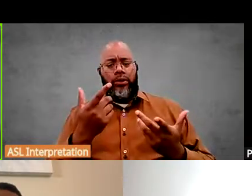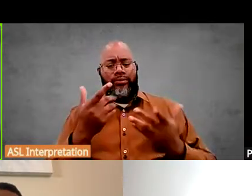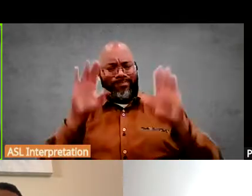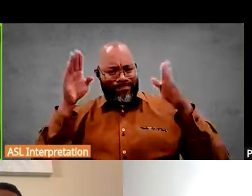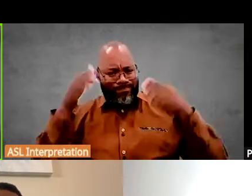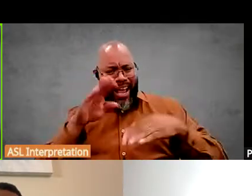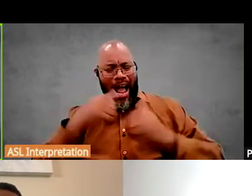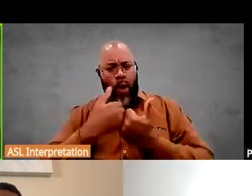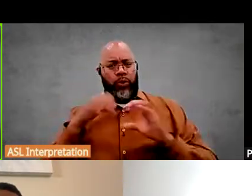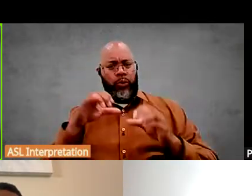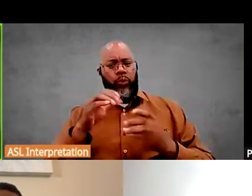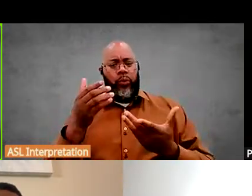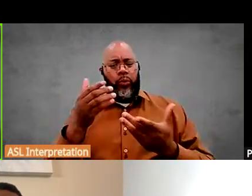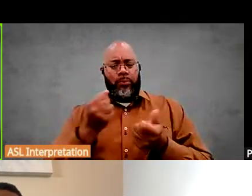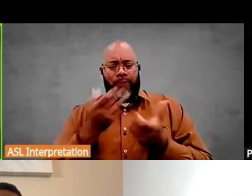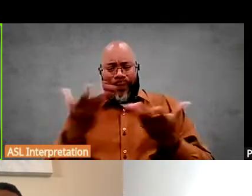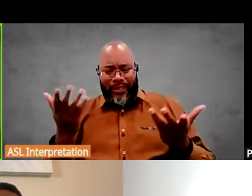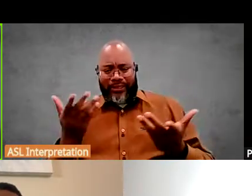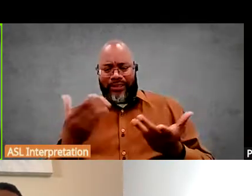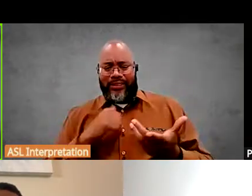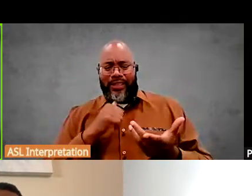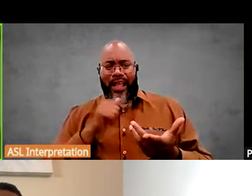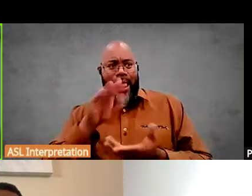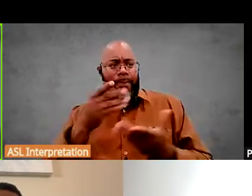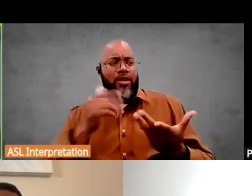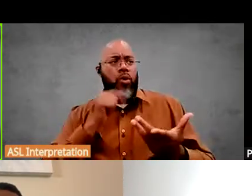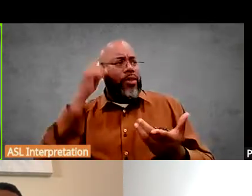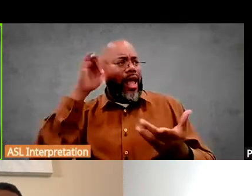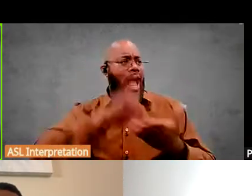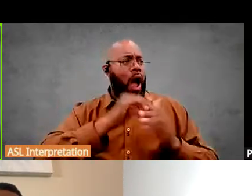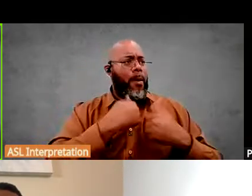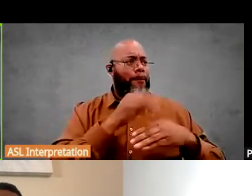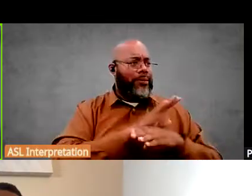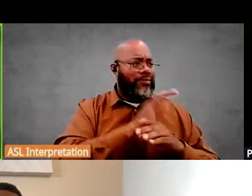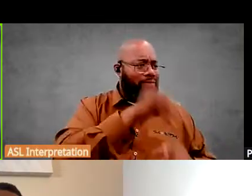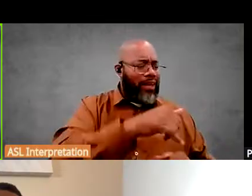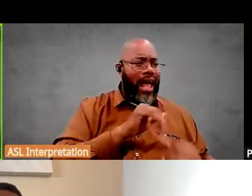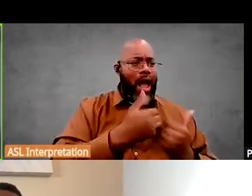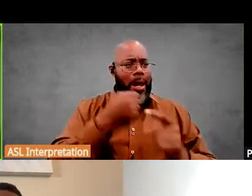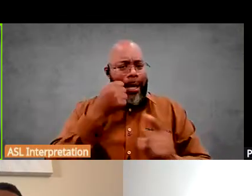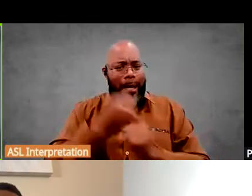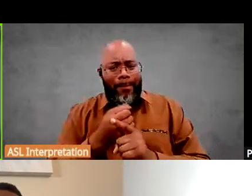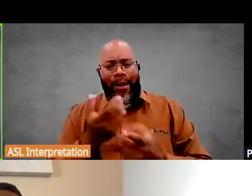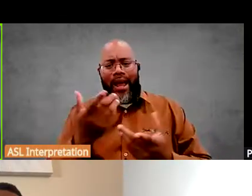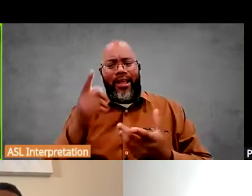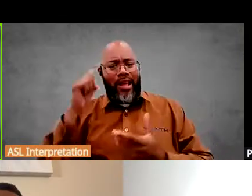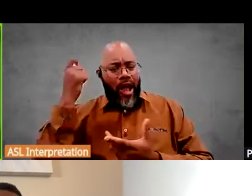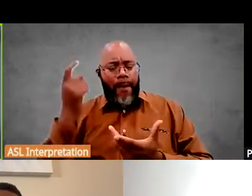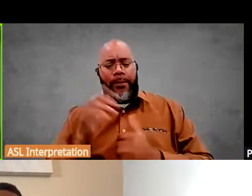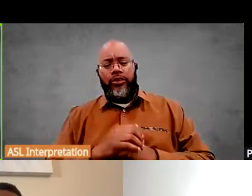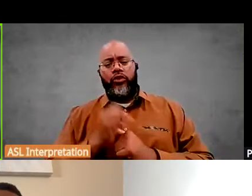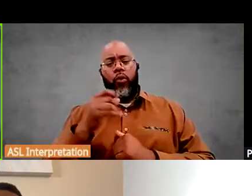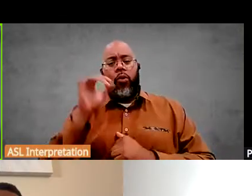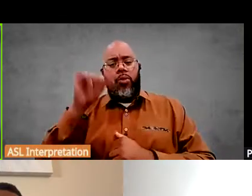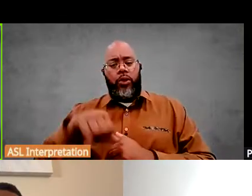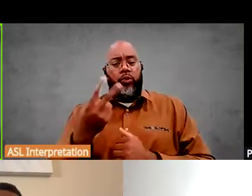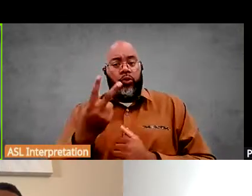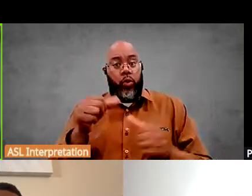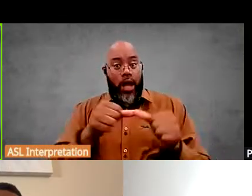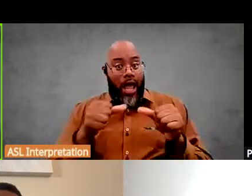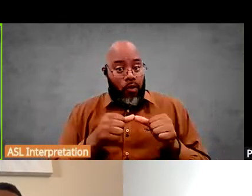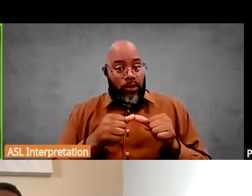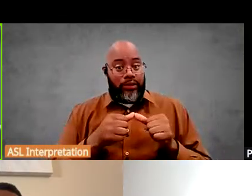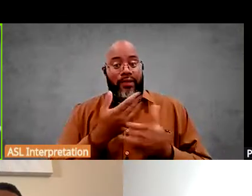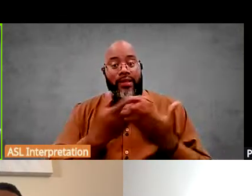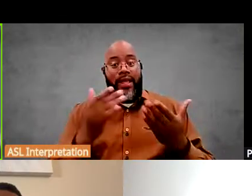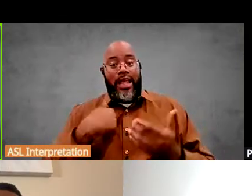going to do a lab thing. You never think about how do we commercialize this? How does that impact on, like, the government? So those two areas are things I